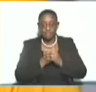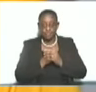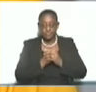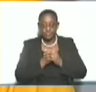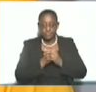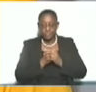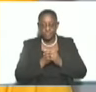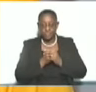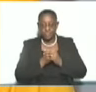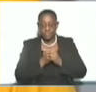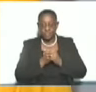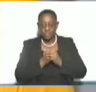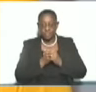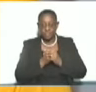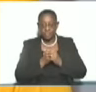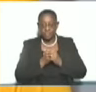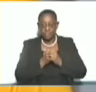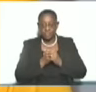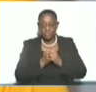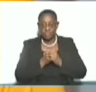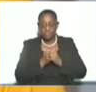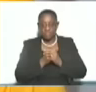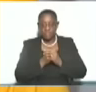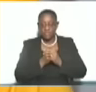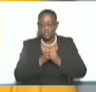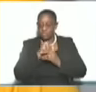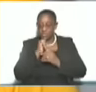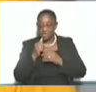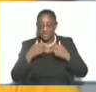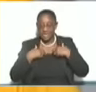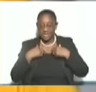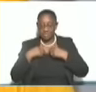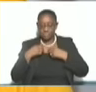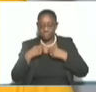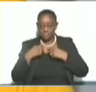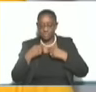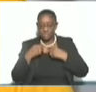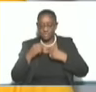We haven't had fast pitch softball, so